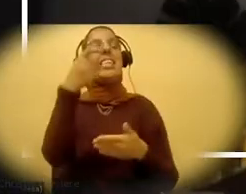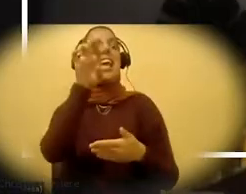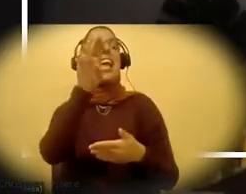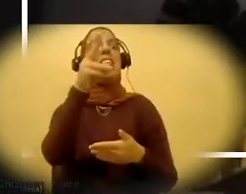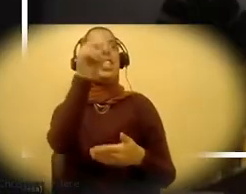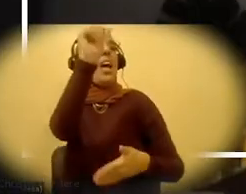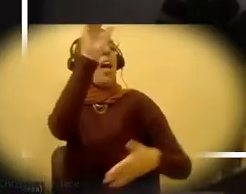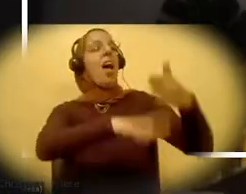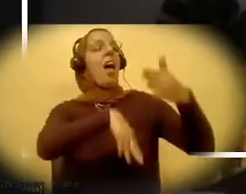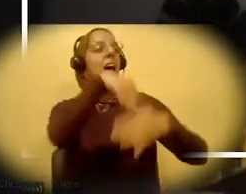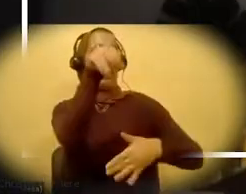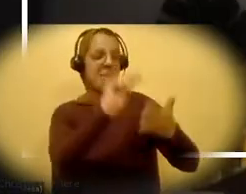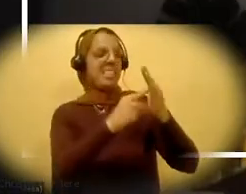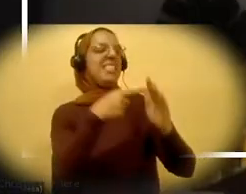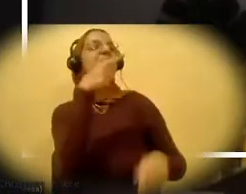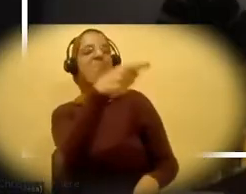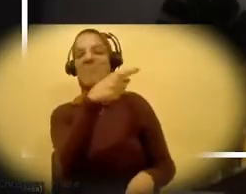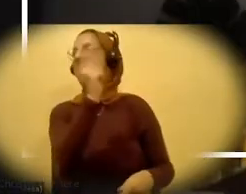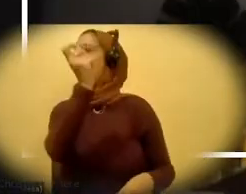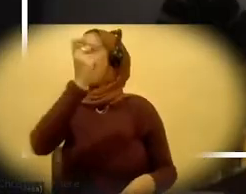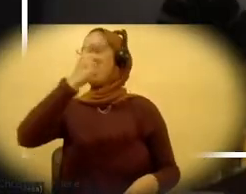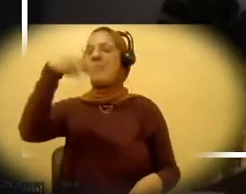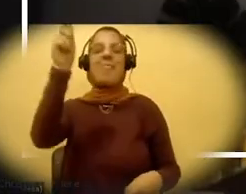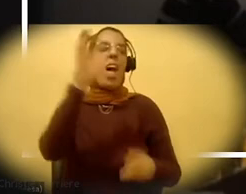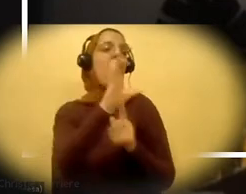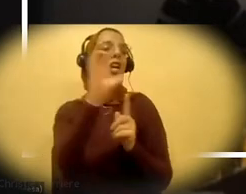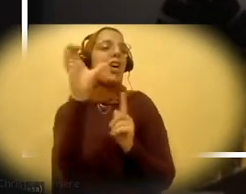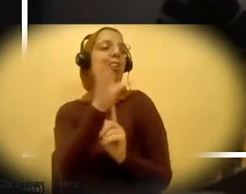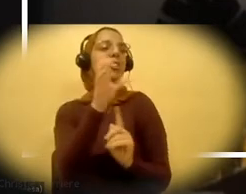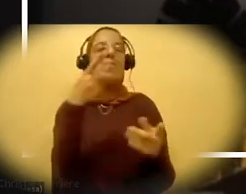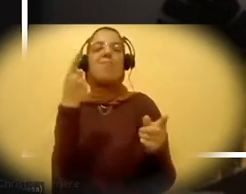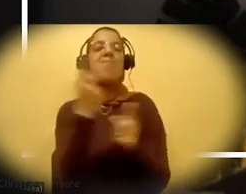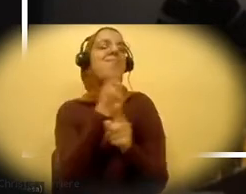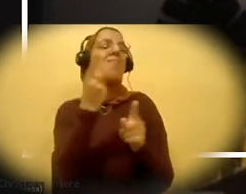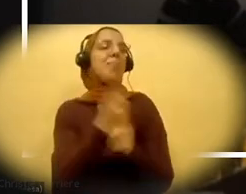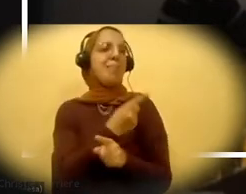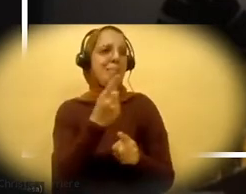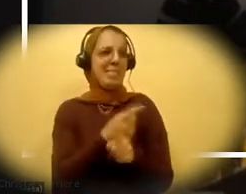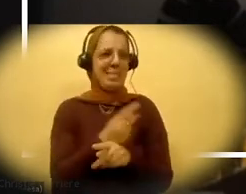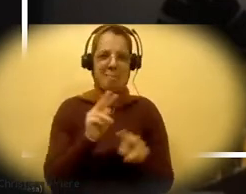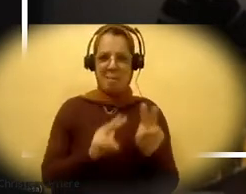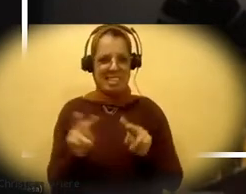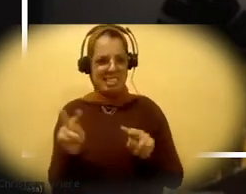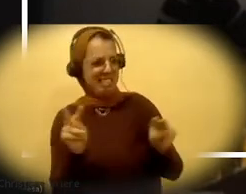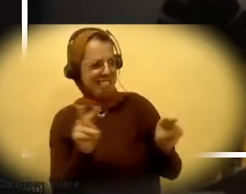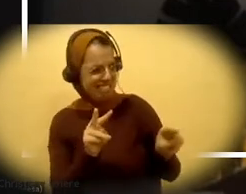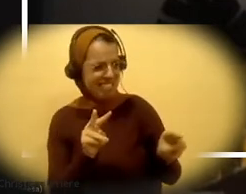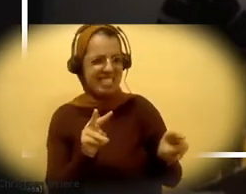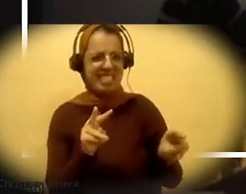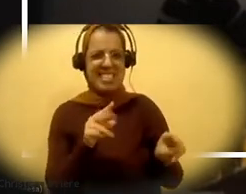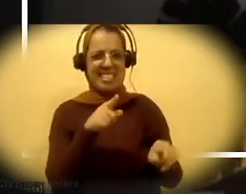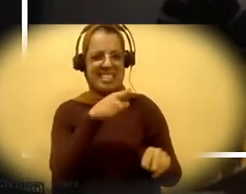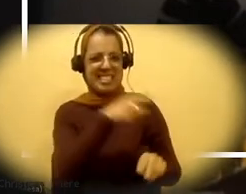they can check off their cultural checkbox instead of like, actually,